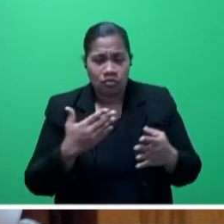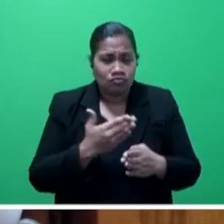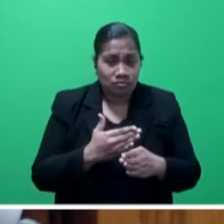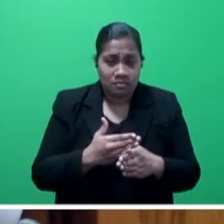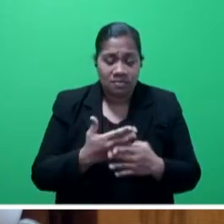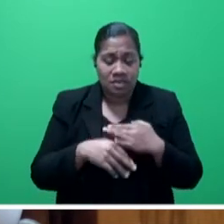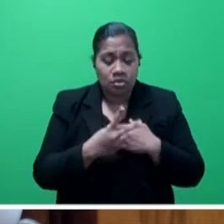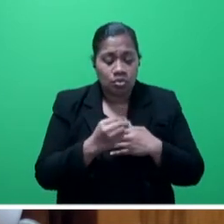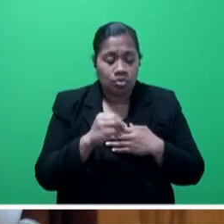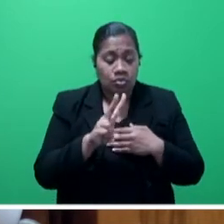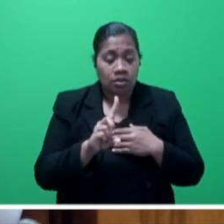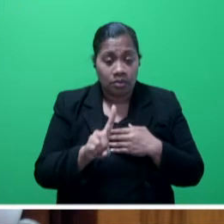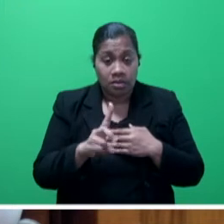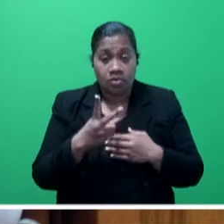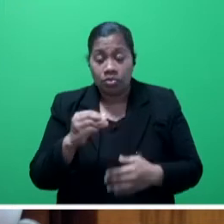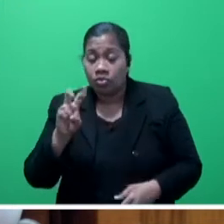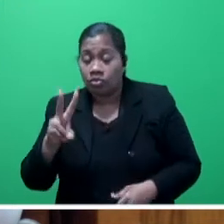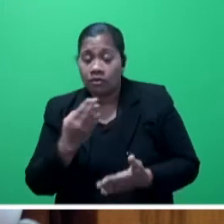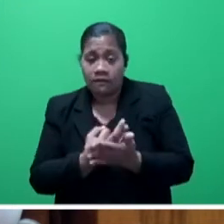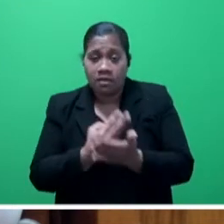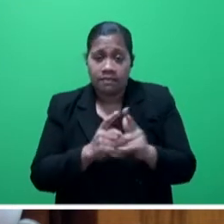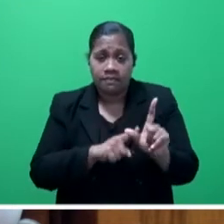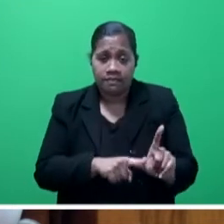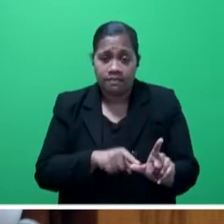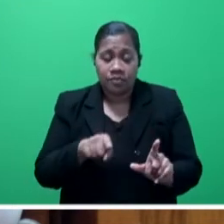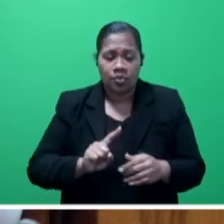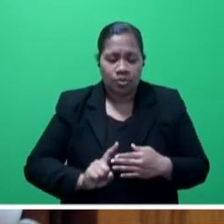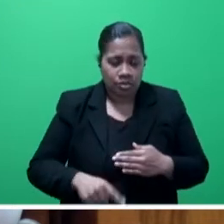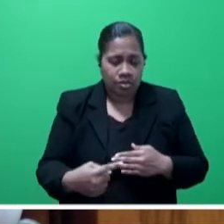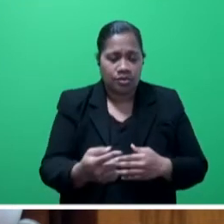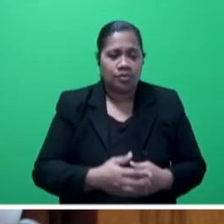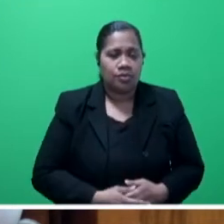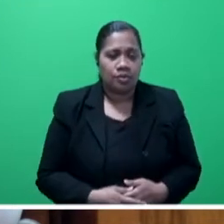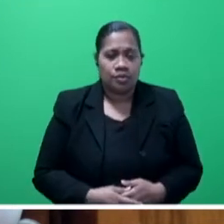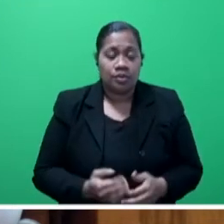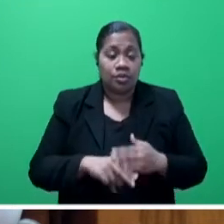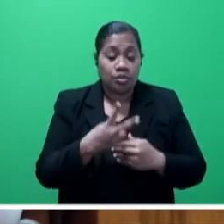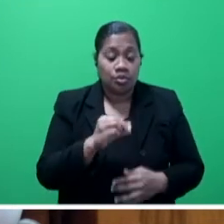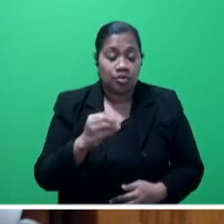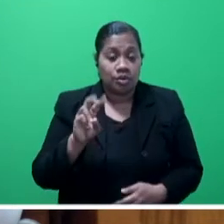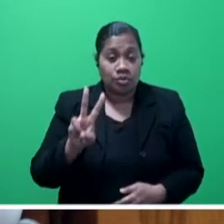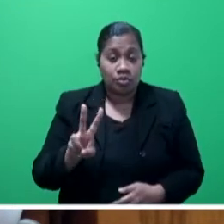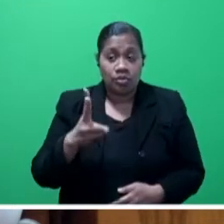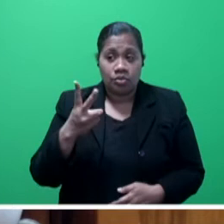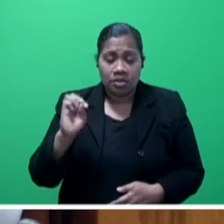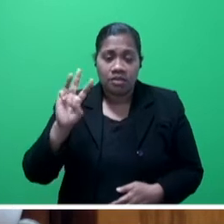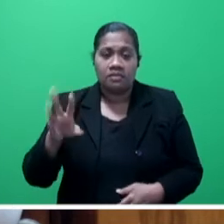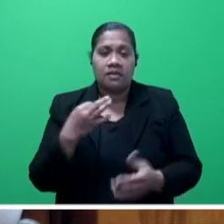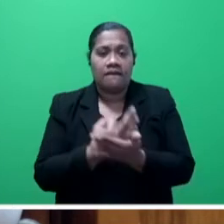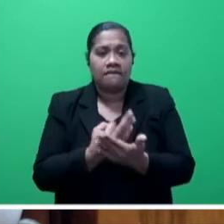the 2021-22 financial year, and this will continue, Mr. Speaker, in the 2022-23 financial